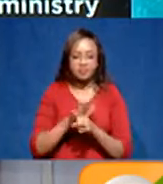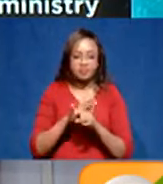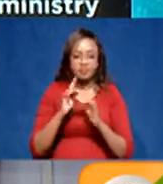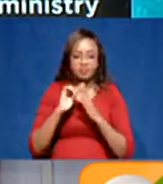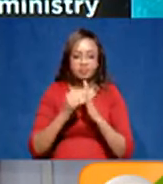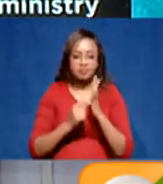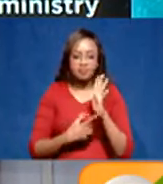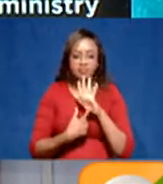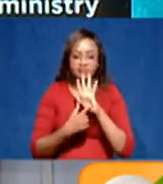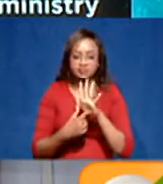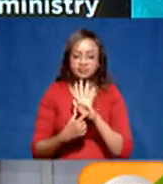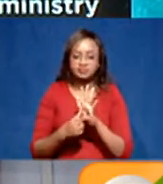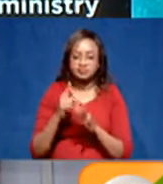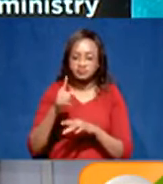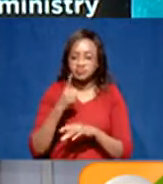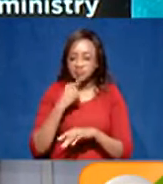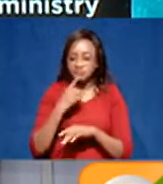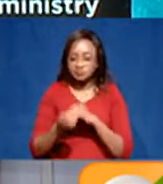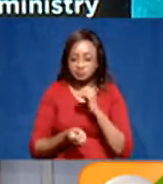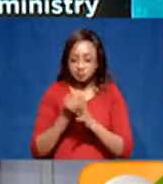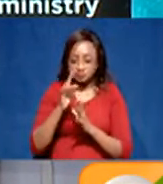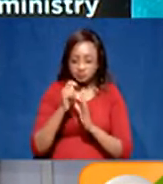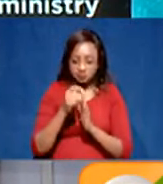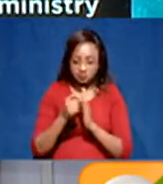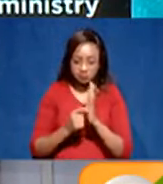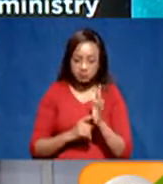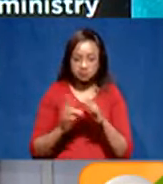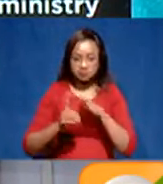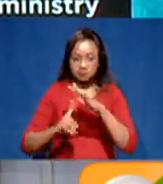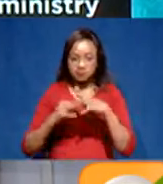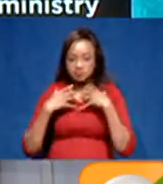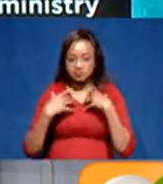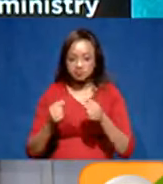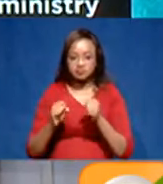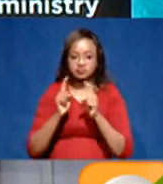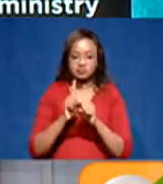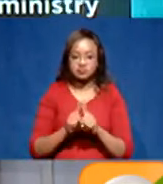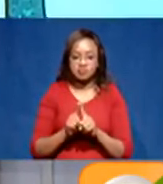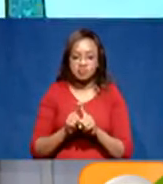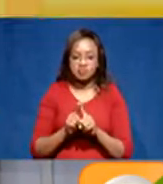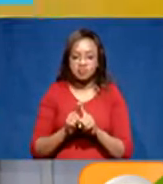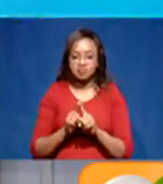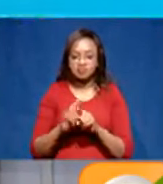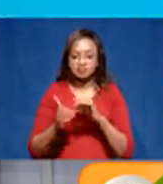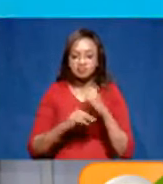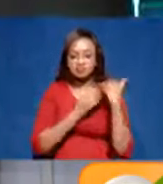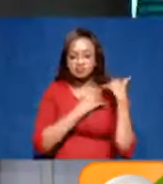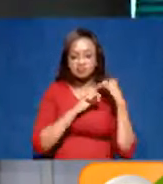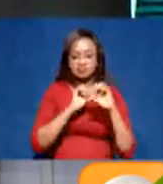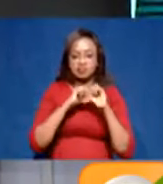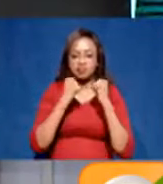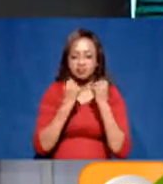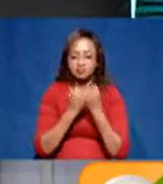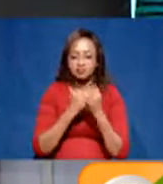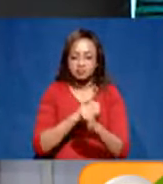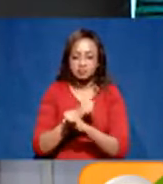the instrument is being developed by the Minister of Health and the Ministry in charge of Social Protection Affairs in government. Again,